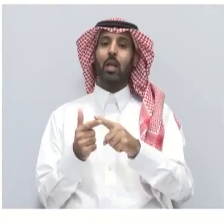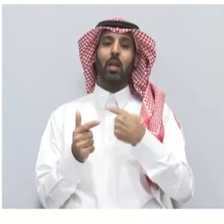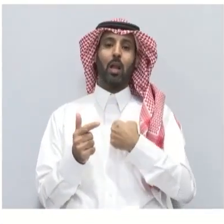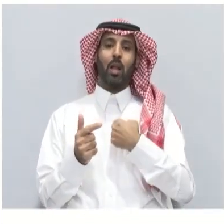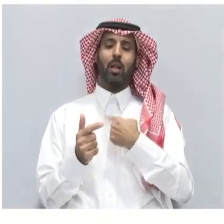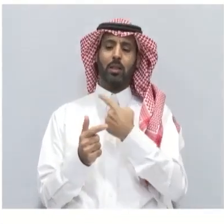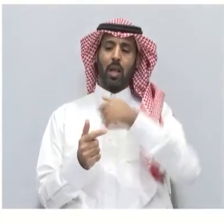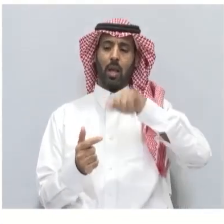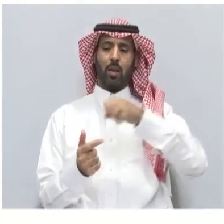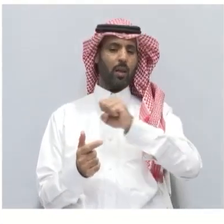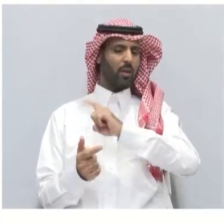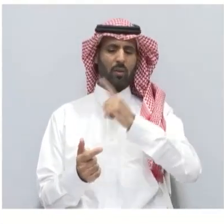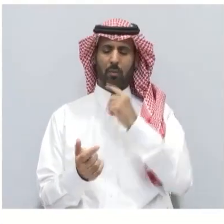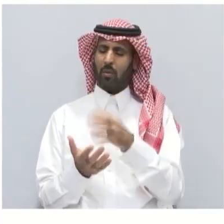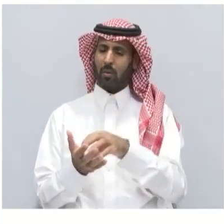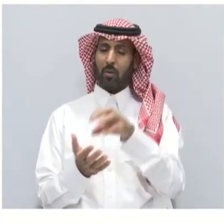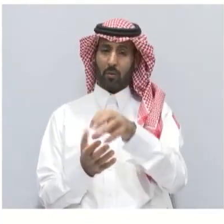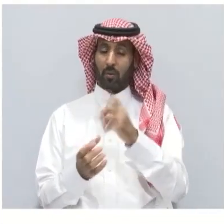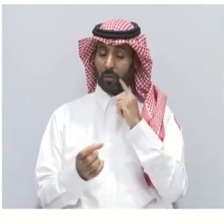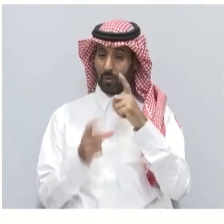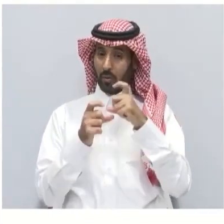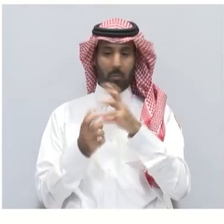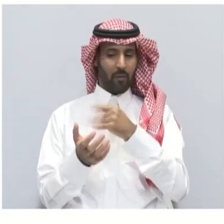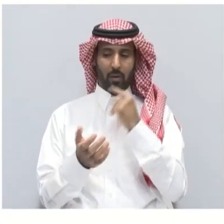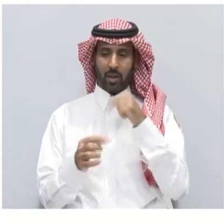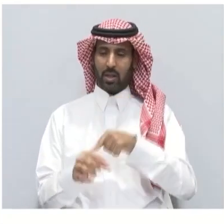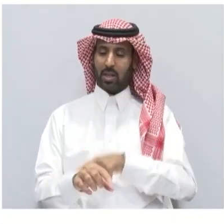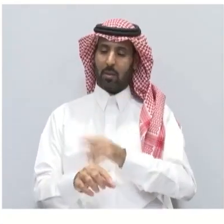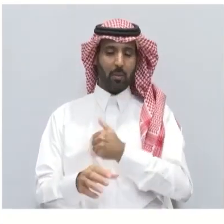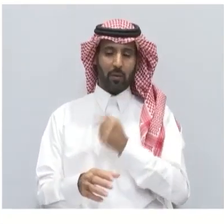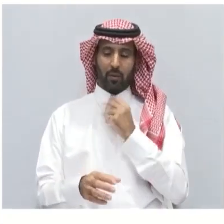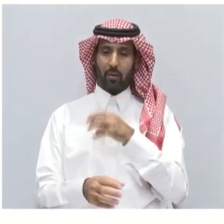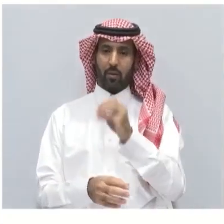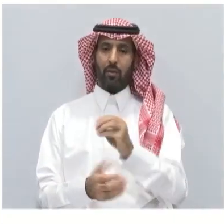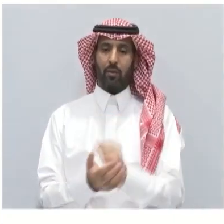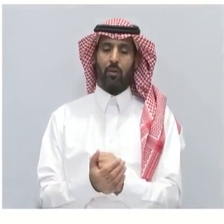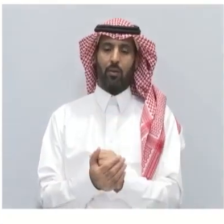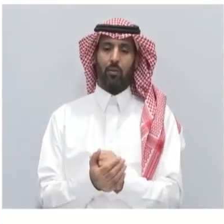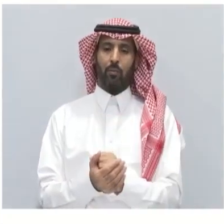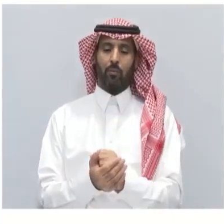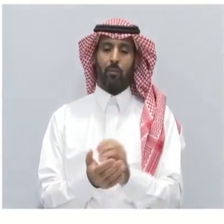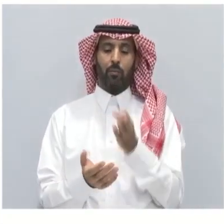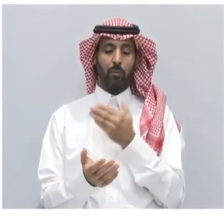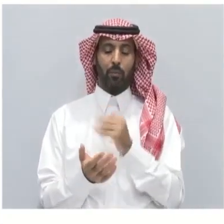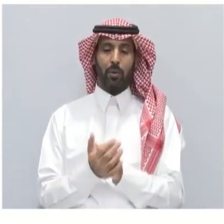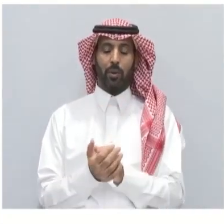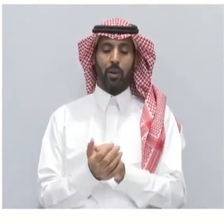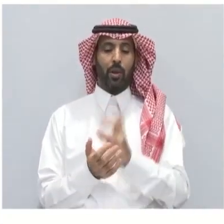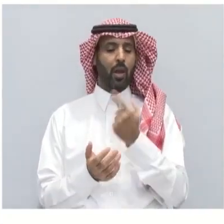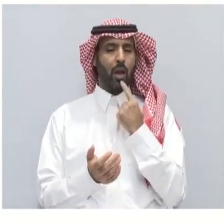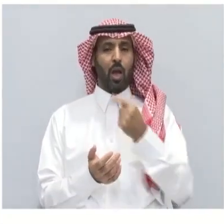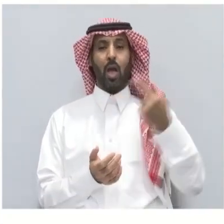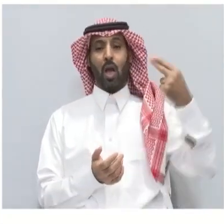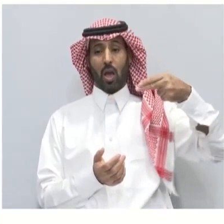not yet. Yet it means until now. Yet. So, no, I